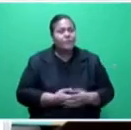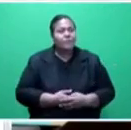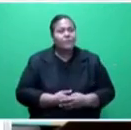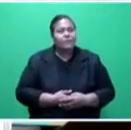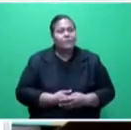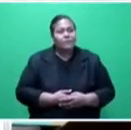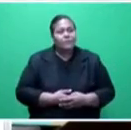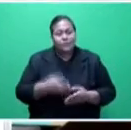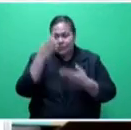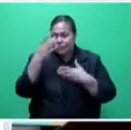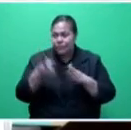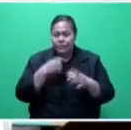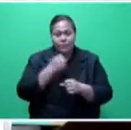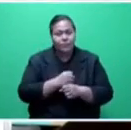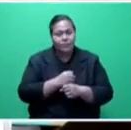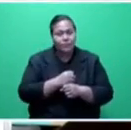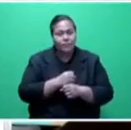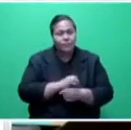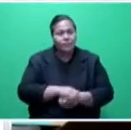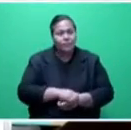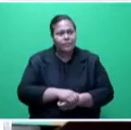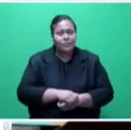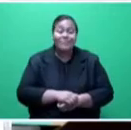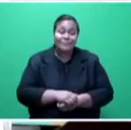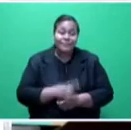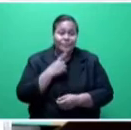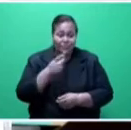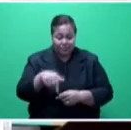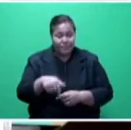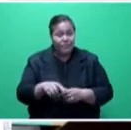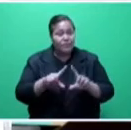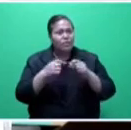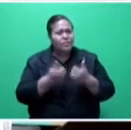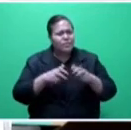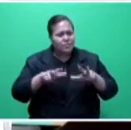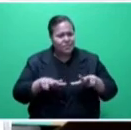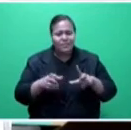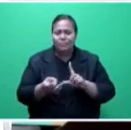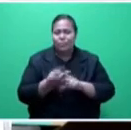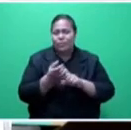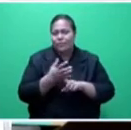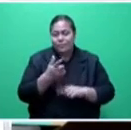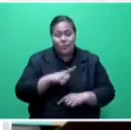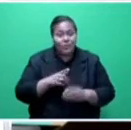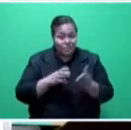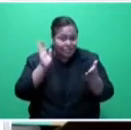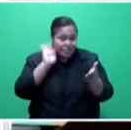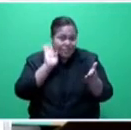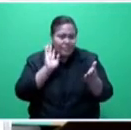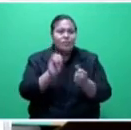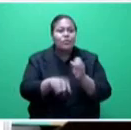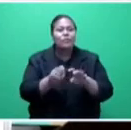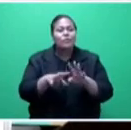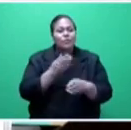the Honourable Attorney General, just to say that this convention is important because, as you've heard, it contributes to the holistic protection of workers'